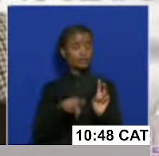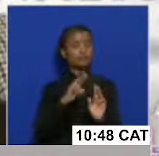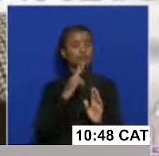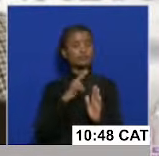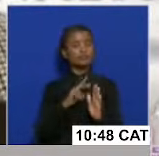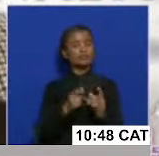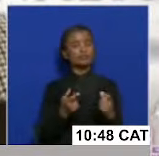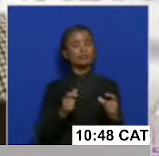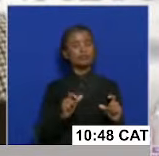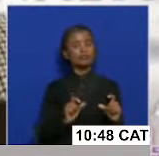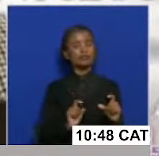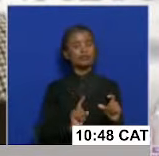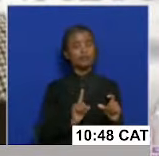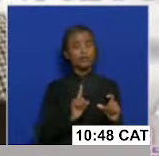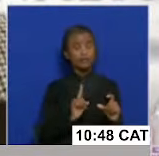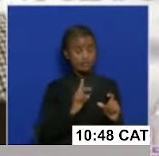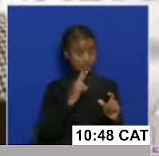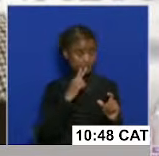see paragraph 1?